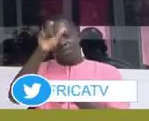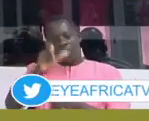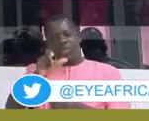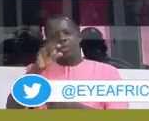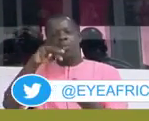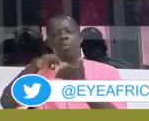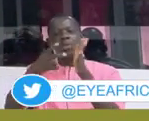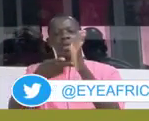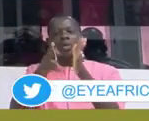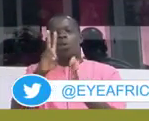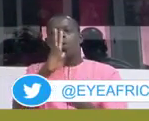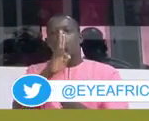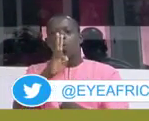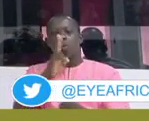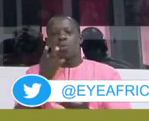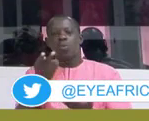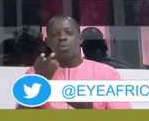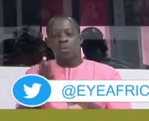referring